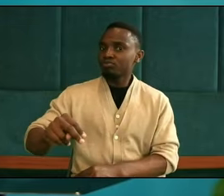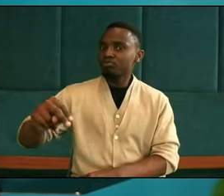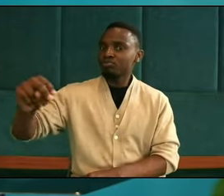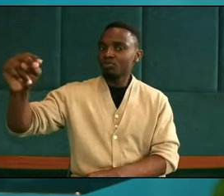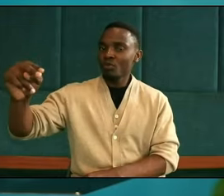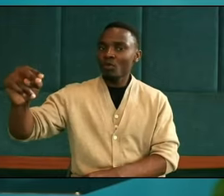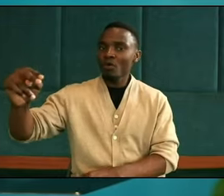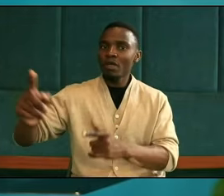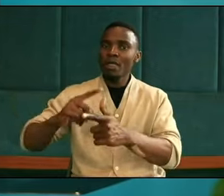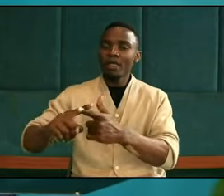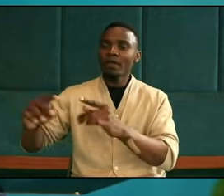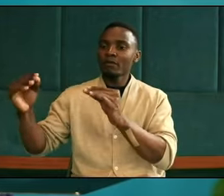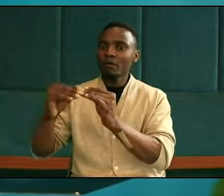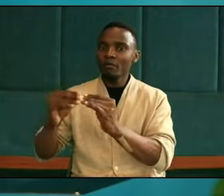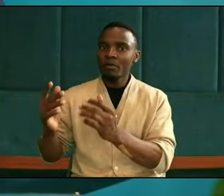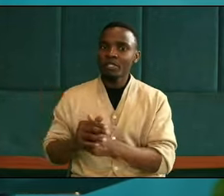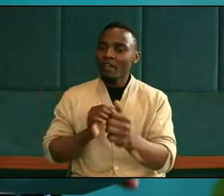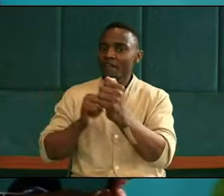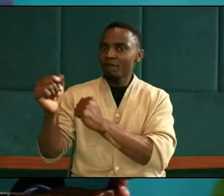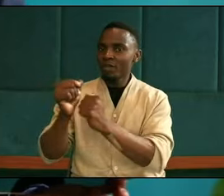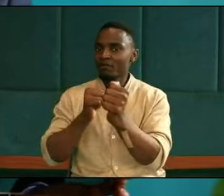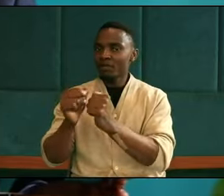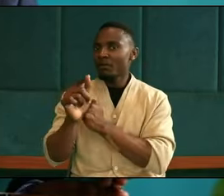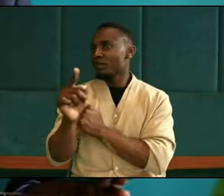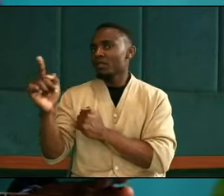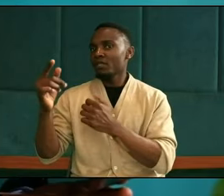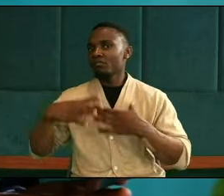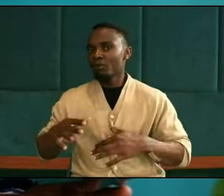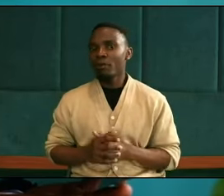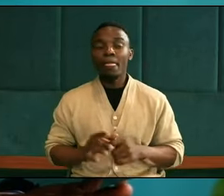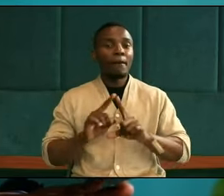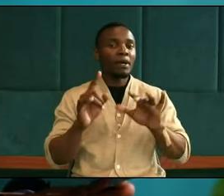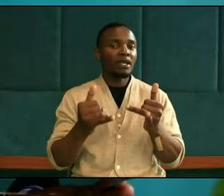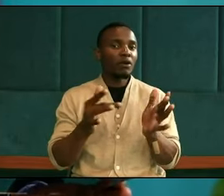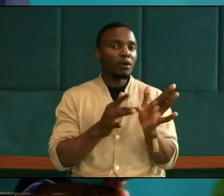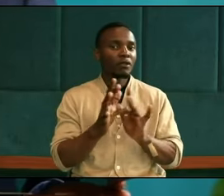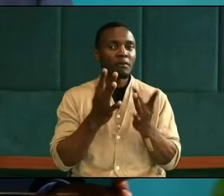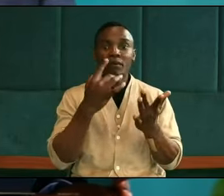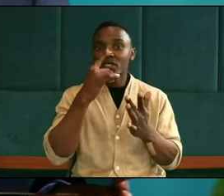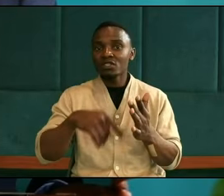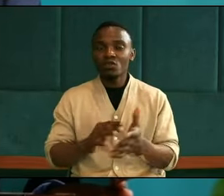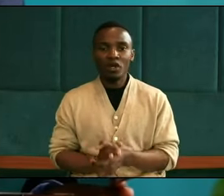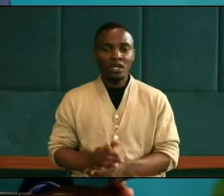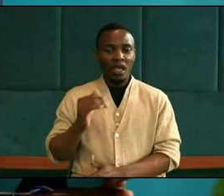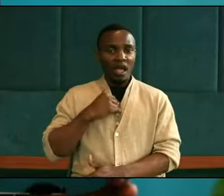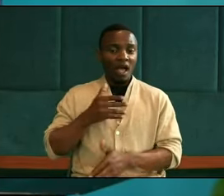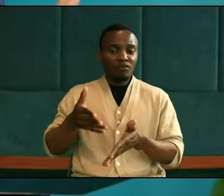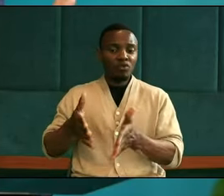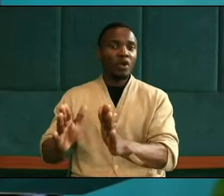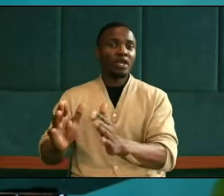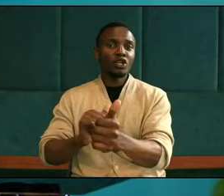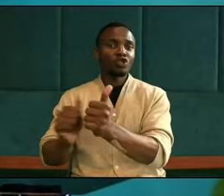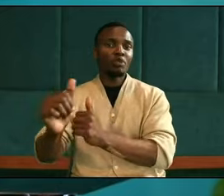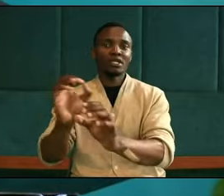challenge, face the battle, take up the task. But the Bible says there is no passage.